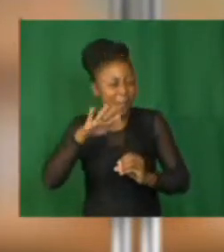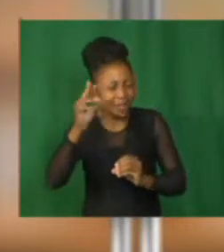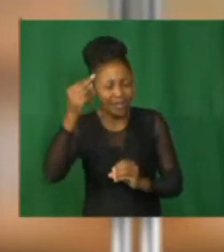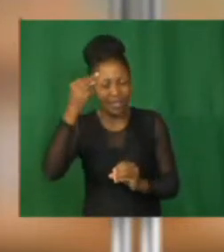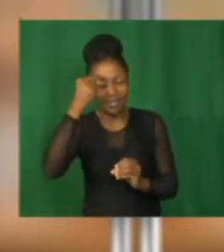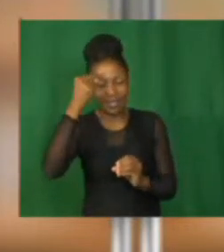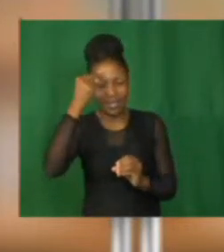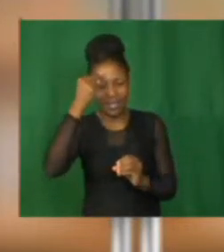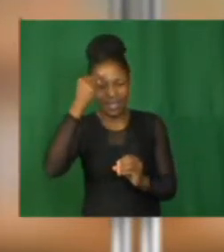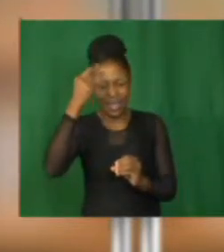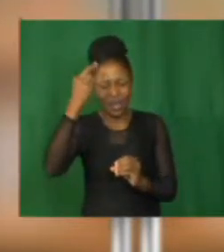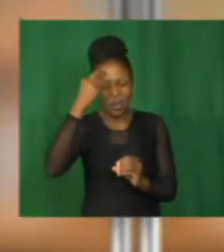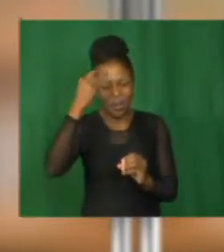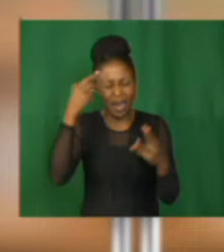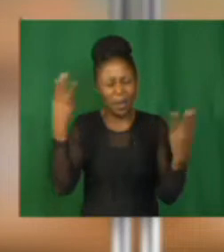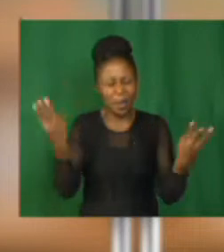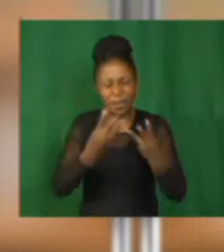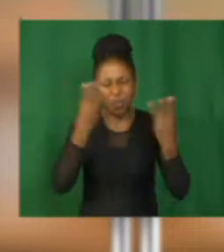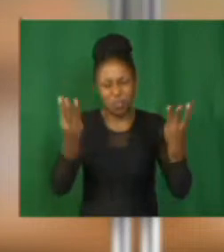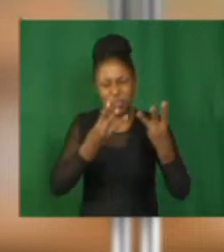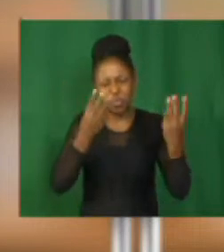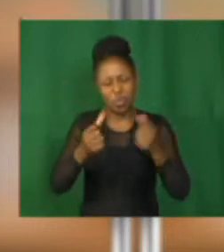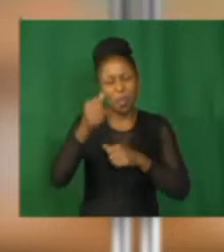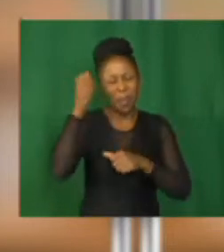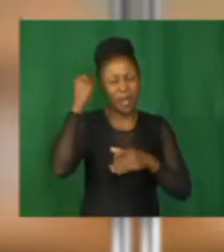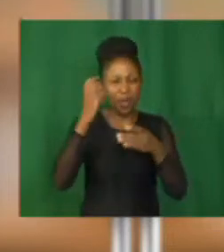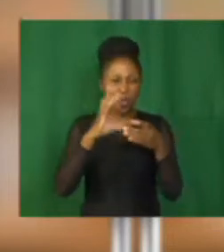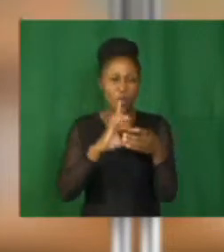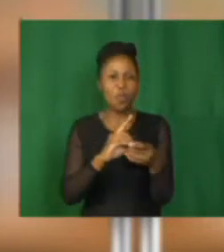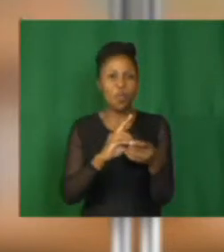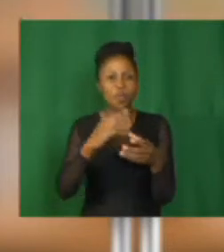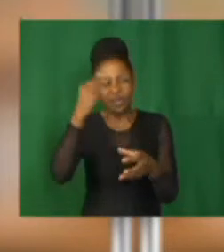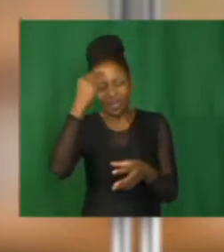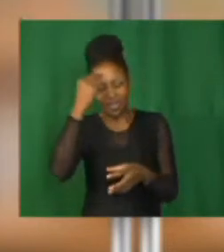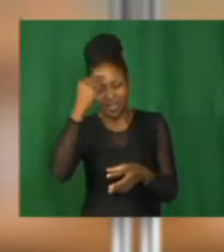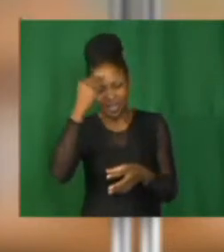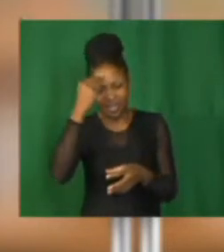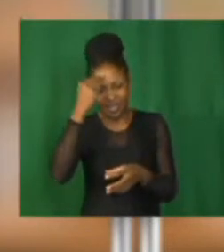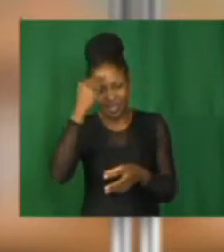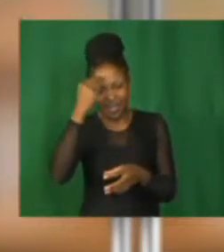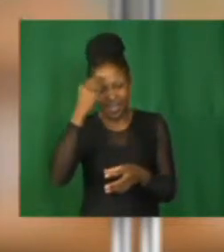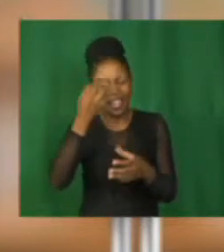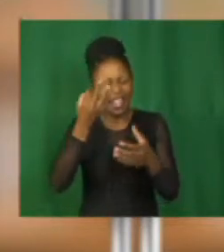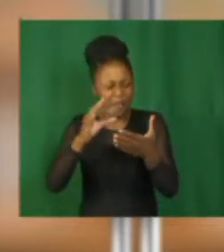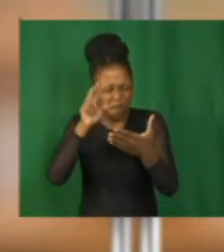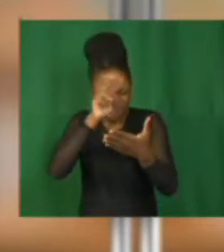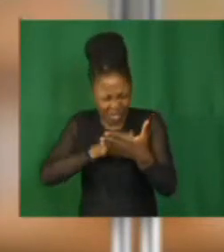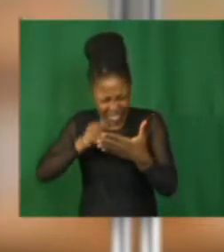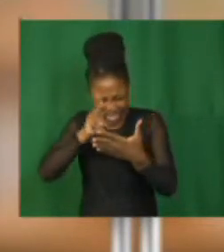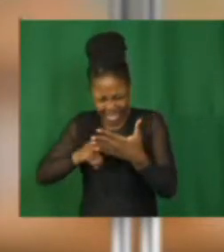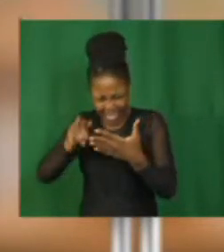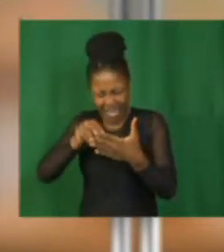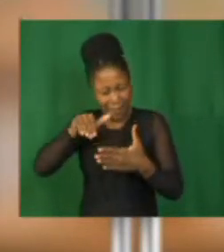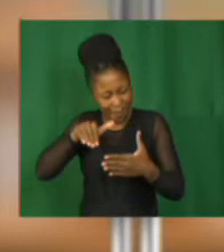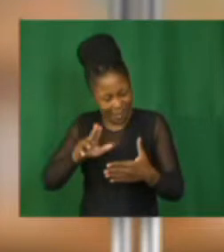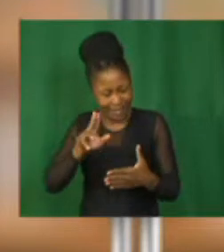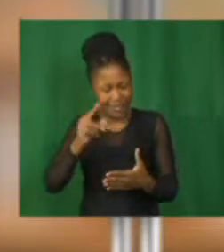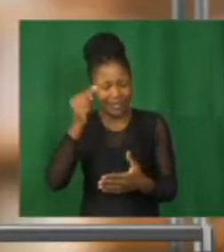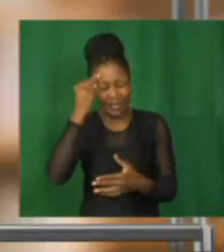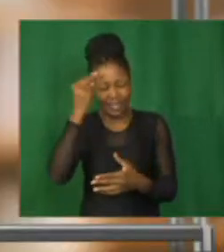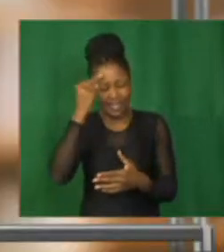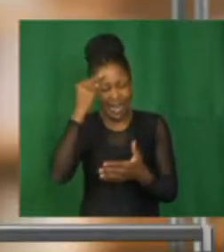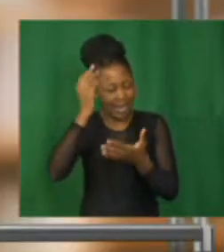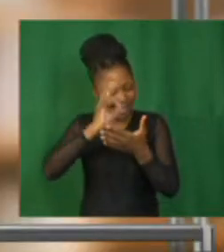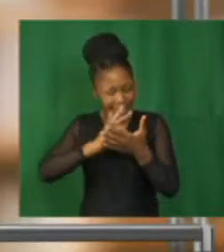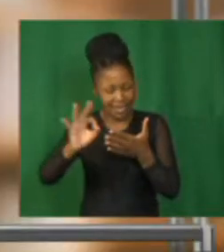pupils back at home to say, when your teacher says read at school, make sure you read with understanding. Okay, Yes, thank you yes.